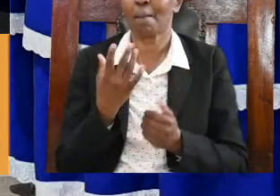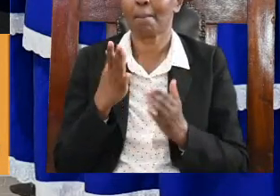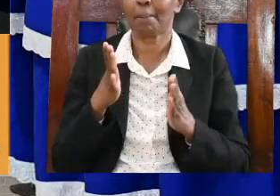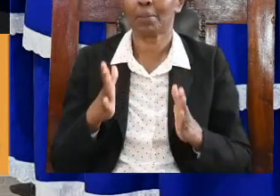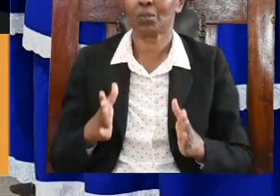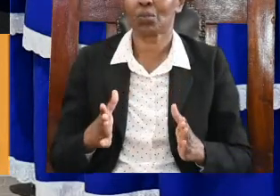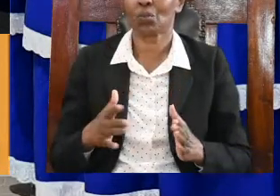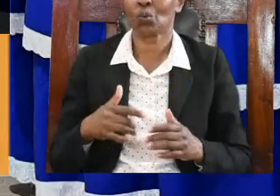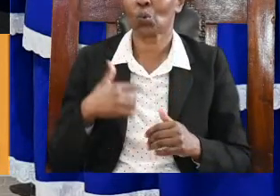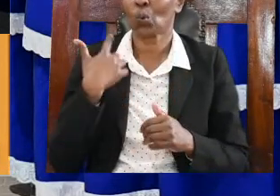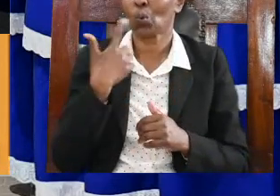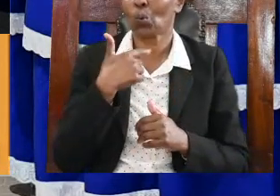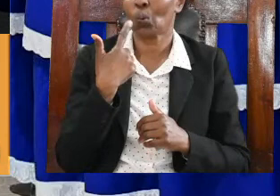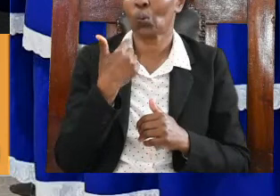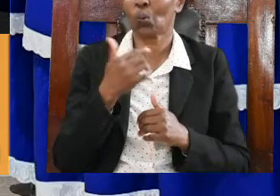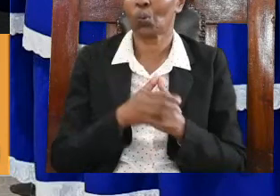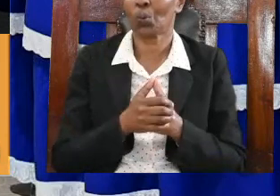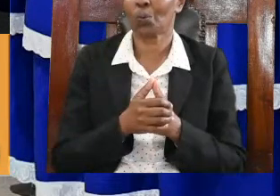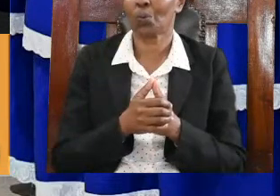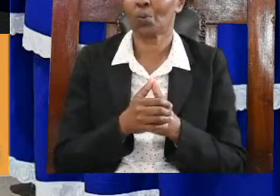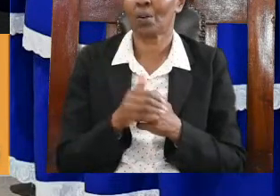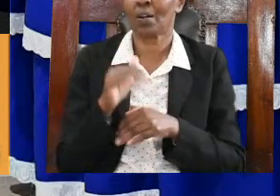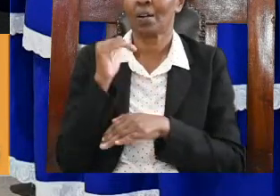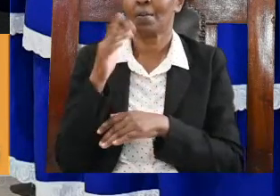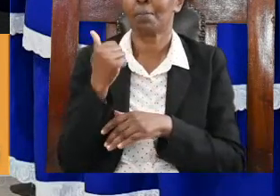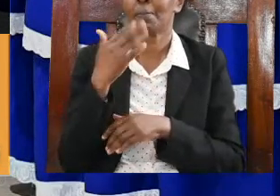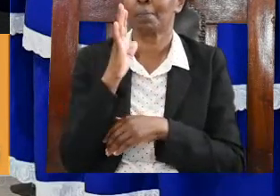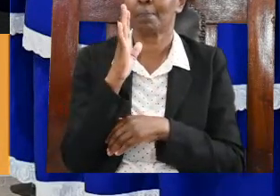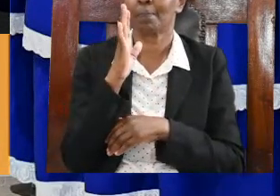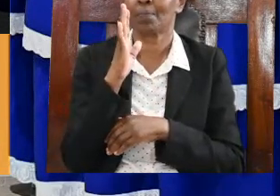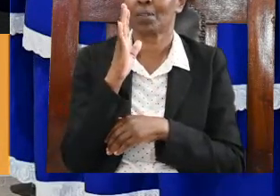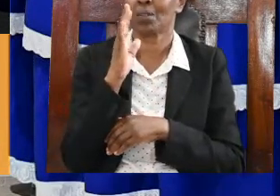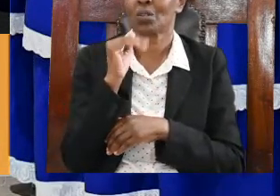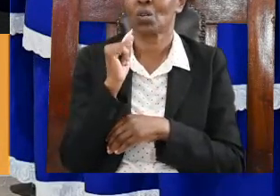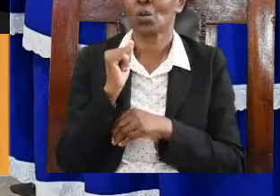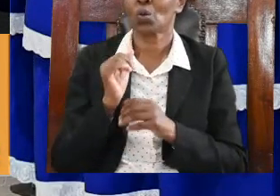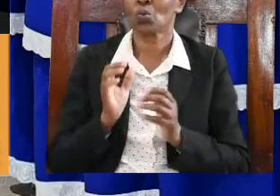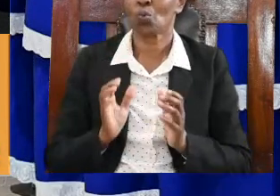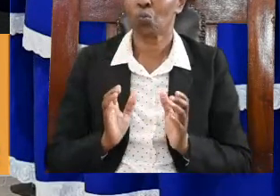who was asked by God to push